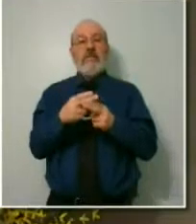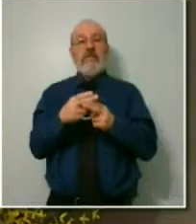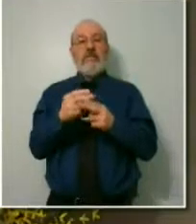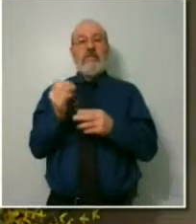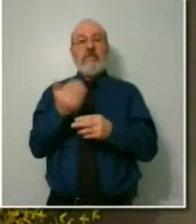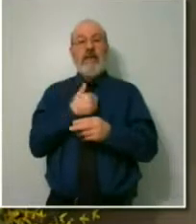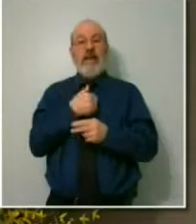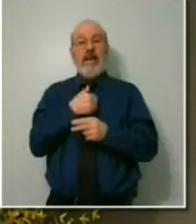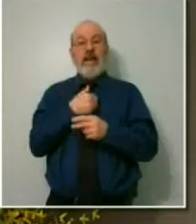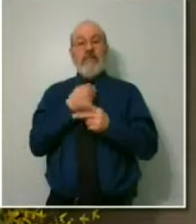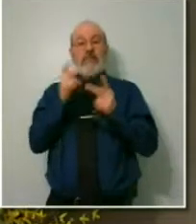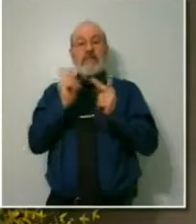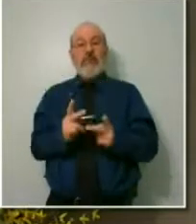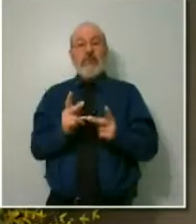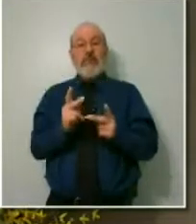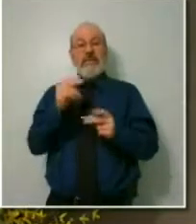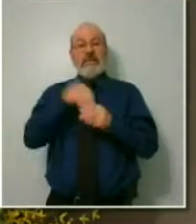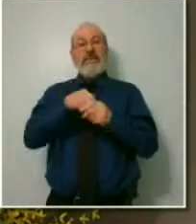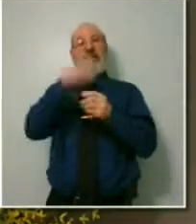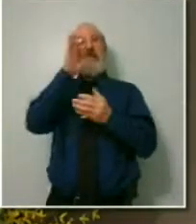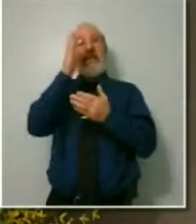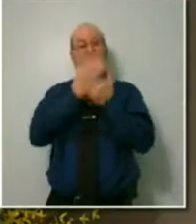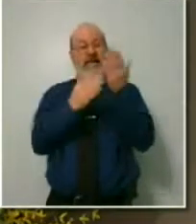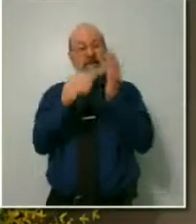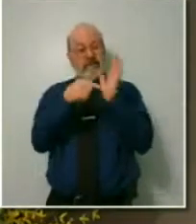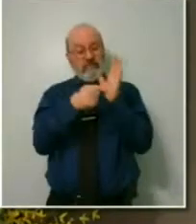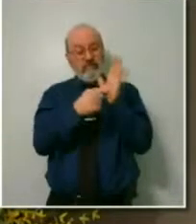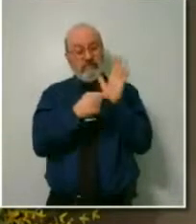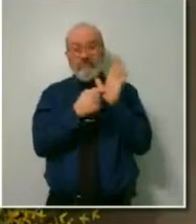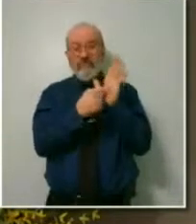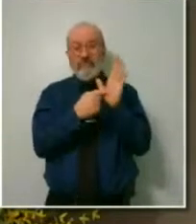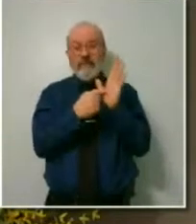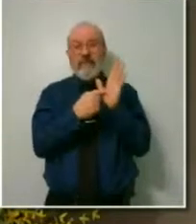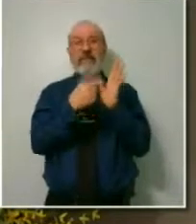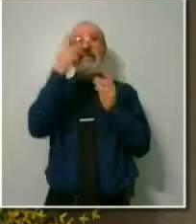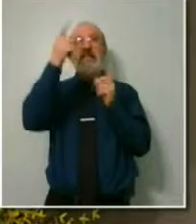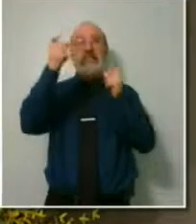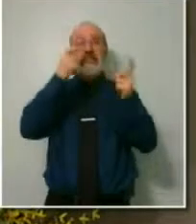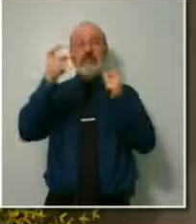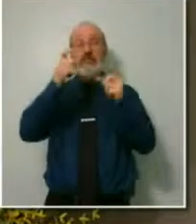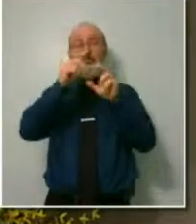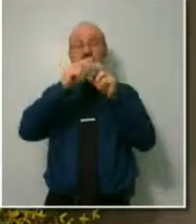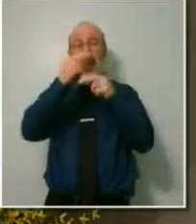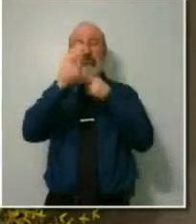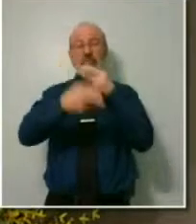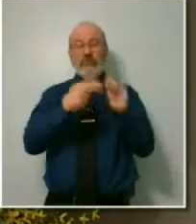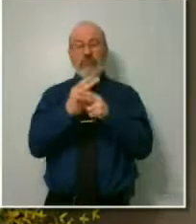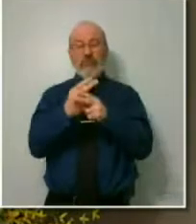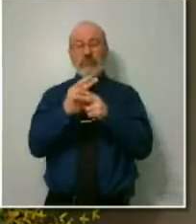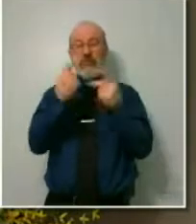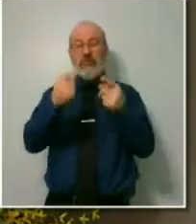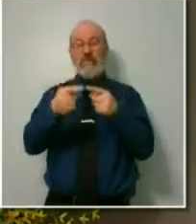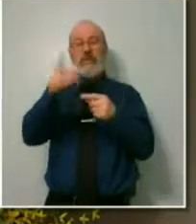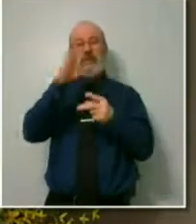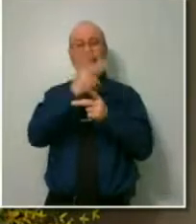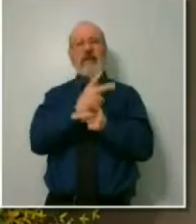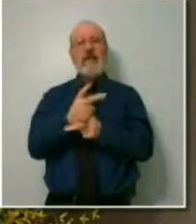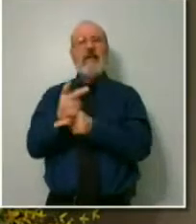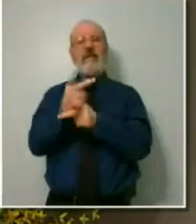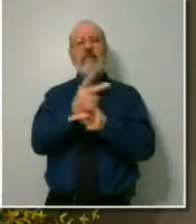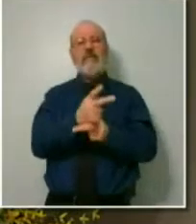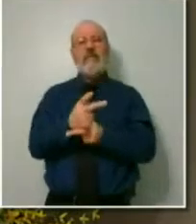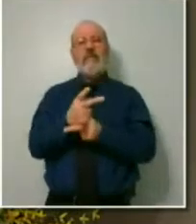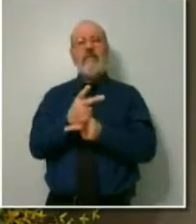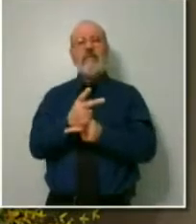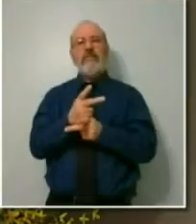persons are in his hands as he controls the universe and controls our events. He cares. The only